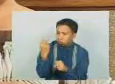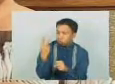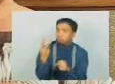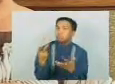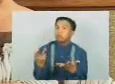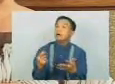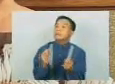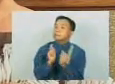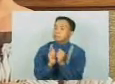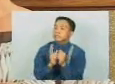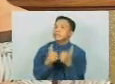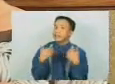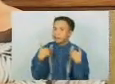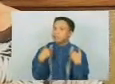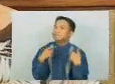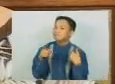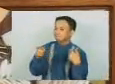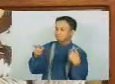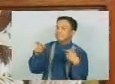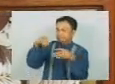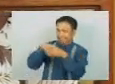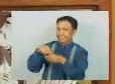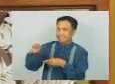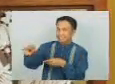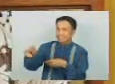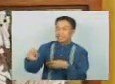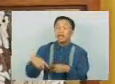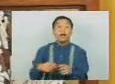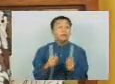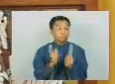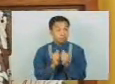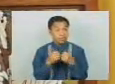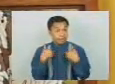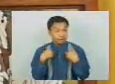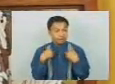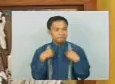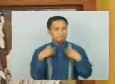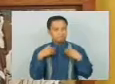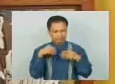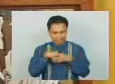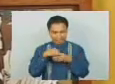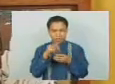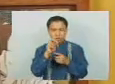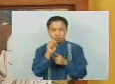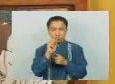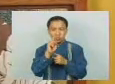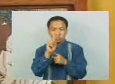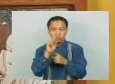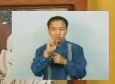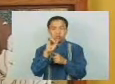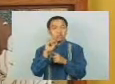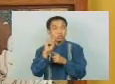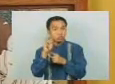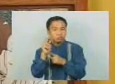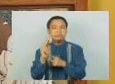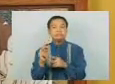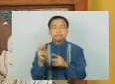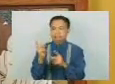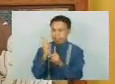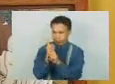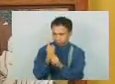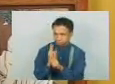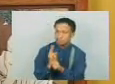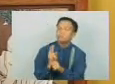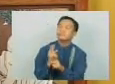So, may magic yun. So, it's the nutrition, they the got clean from air? Yes, it's the nutrition from